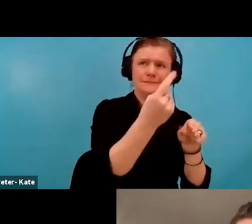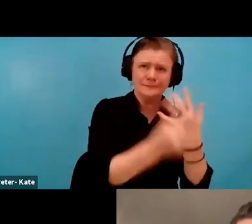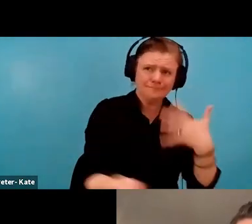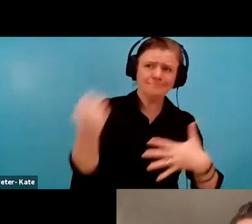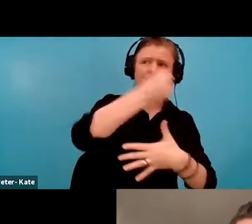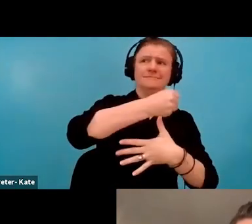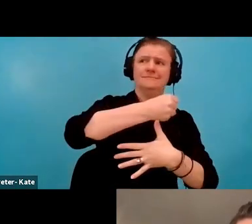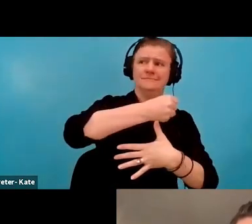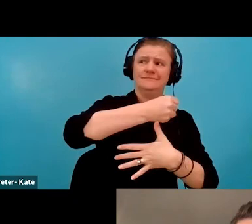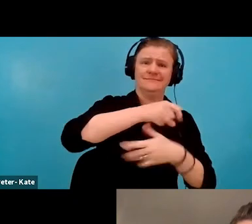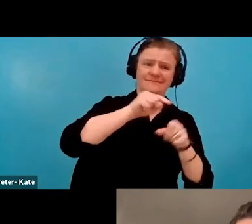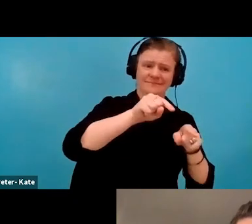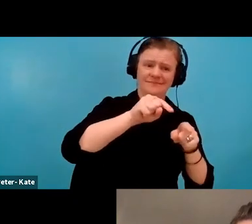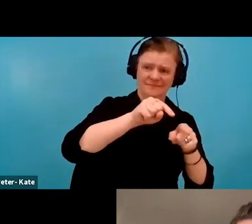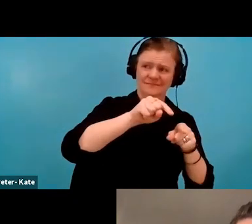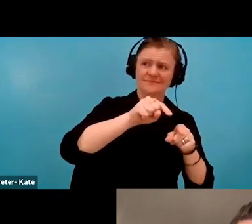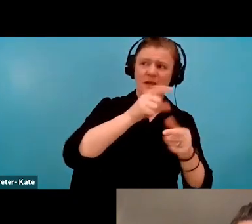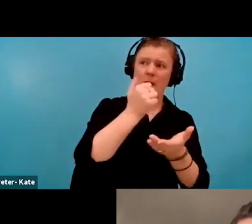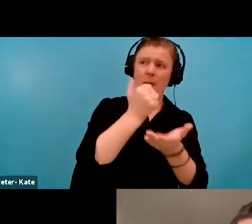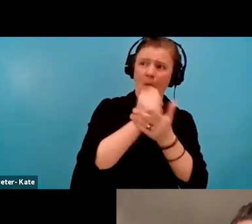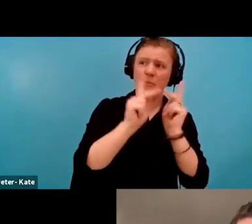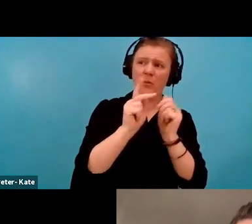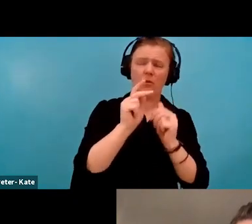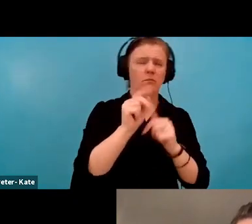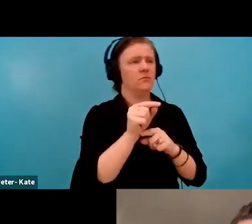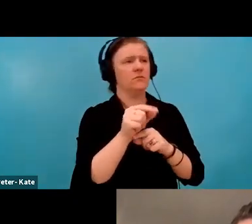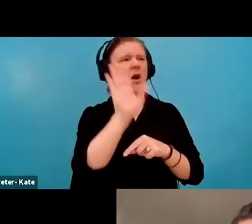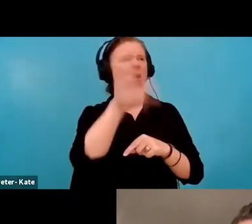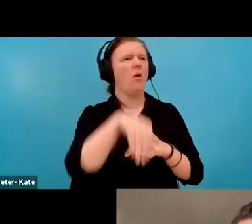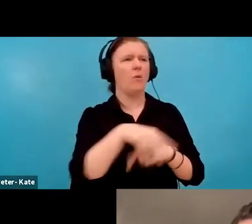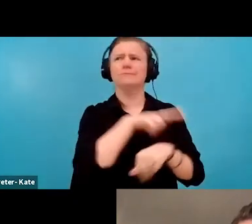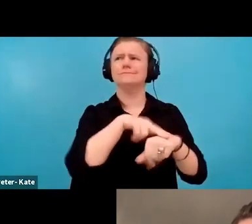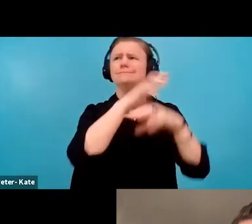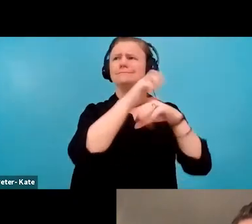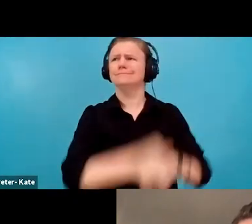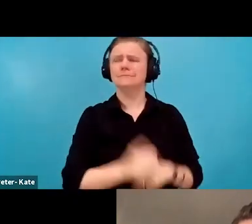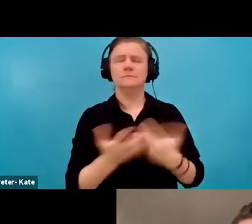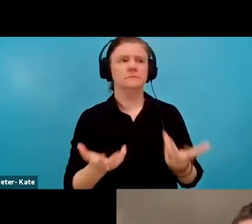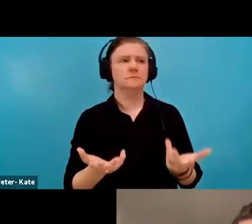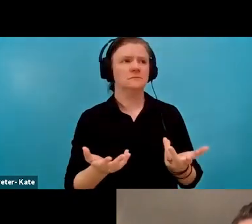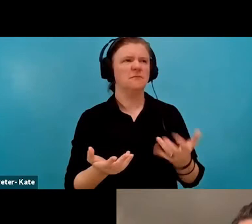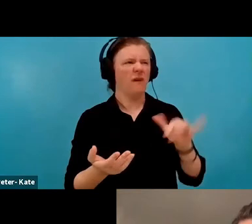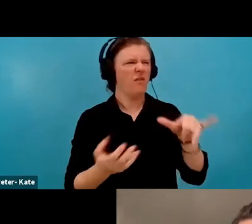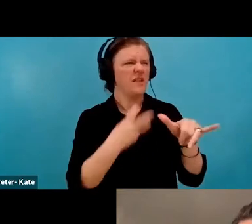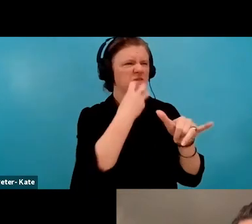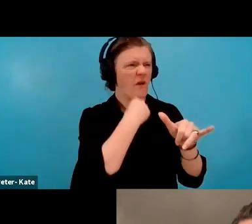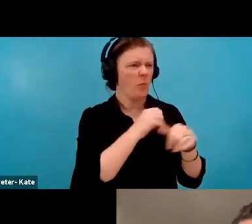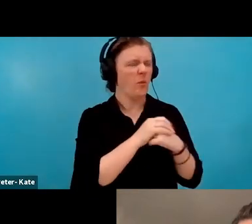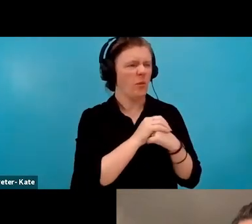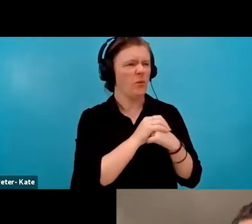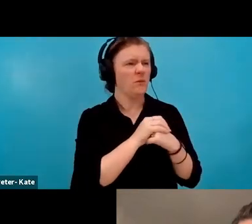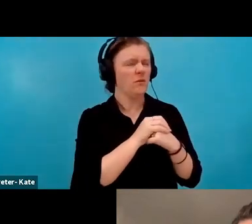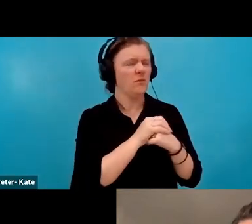am helping to normalize the idea that that's something that exists. It's something that's valuable. And it's something that I, as